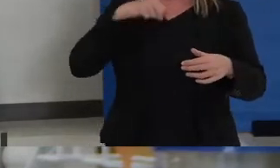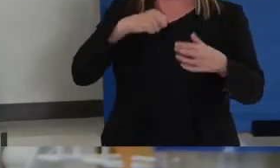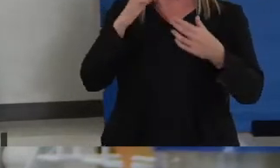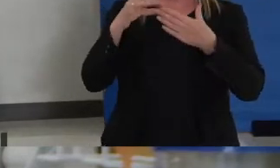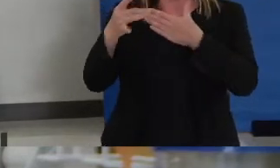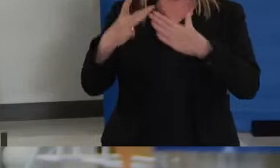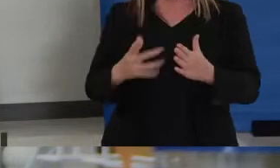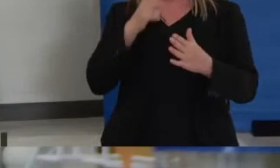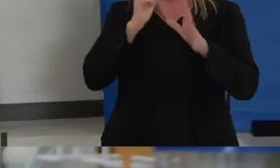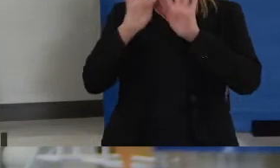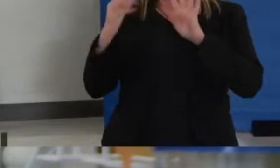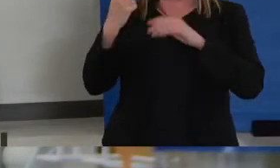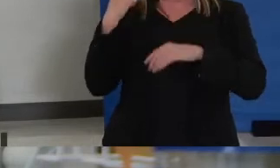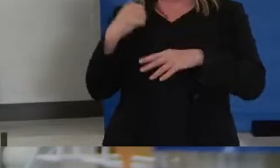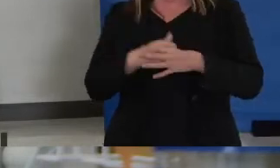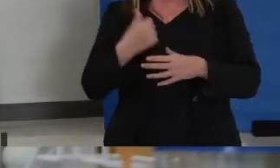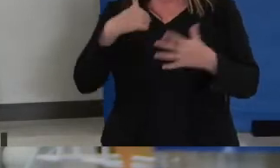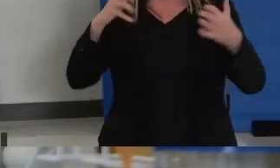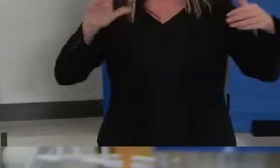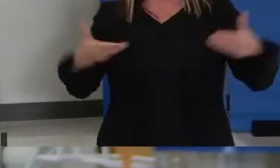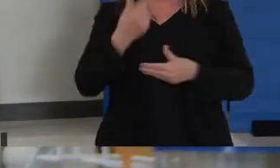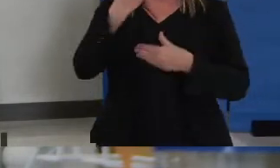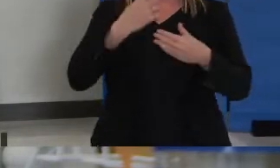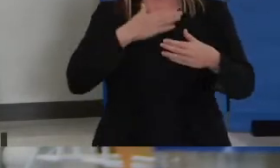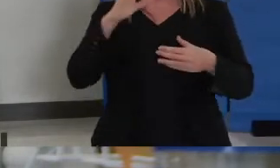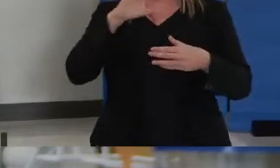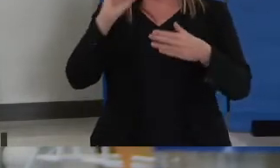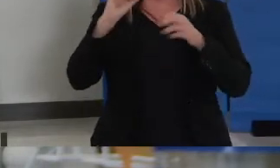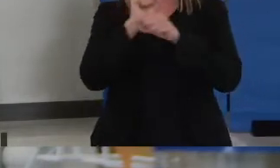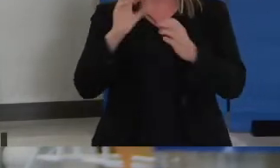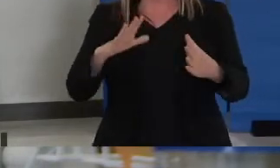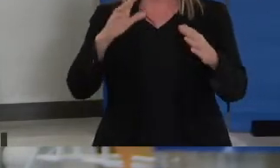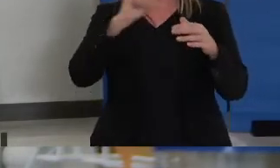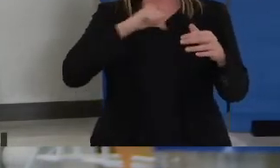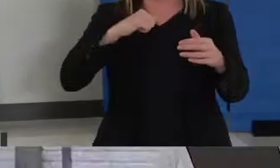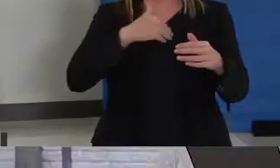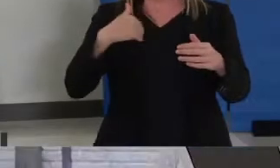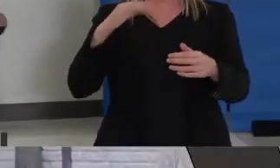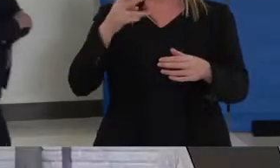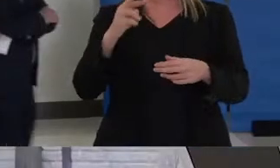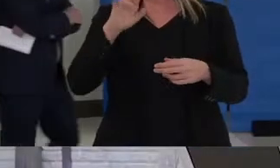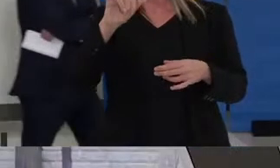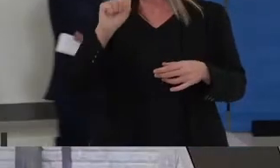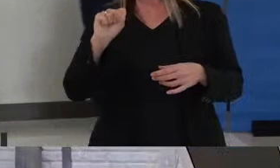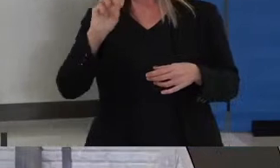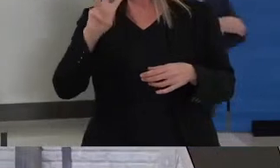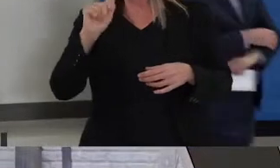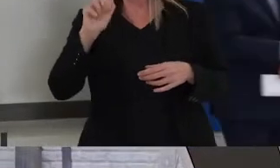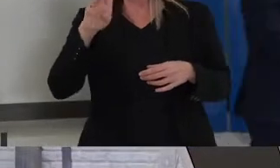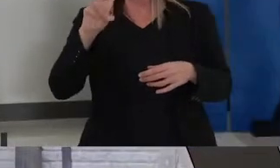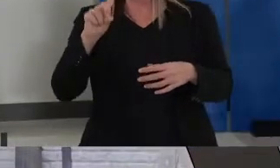me. And with that, I'd like to introduce one of my colleagues, Assemblymember Chris Ward.